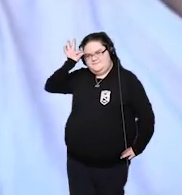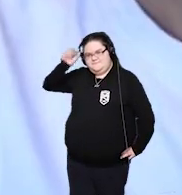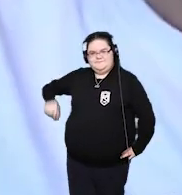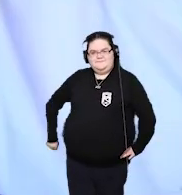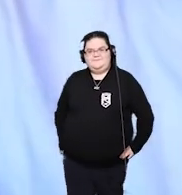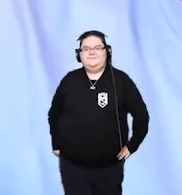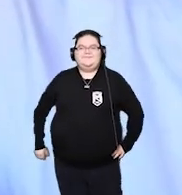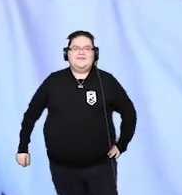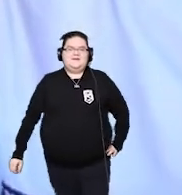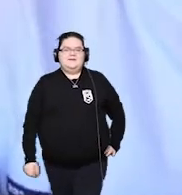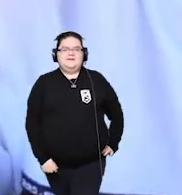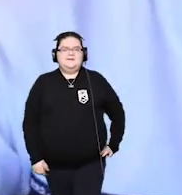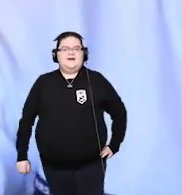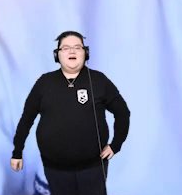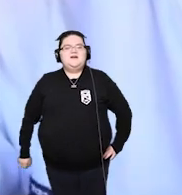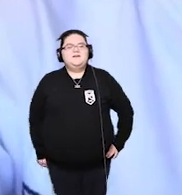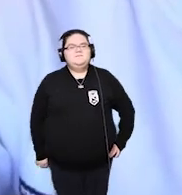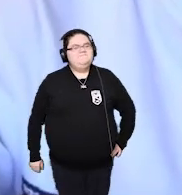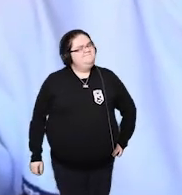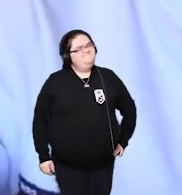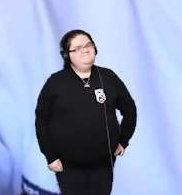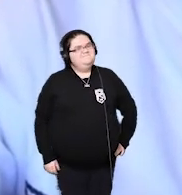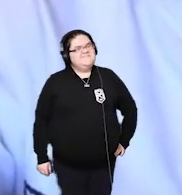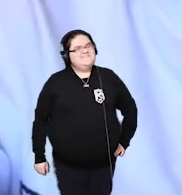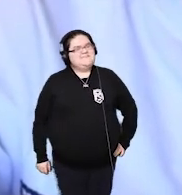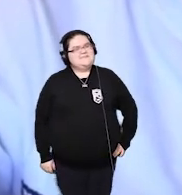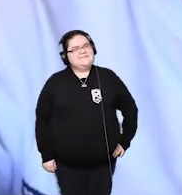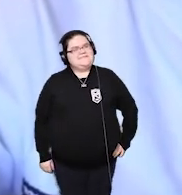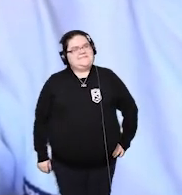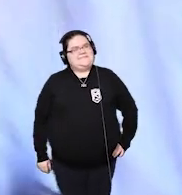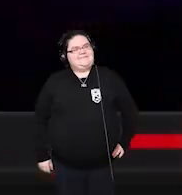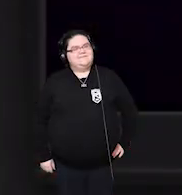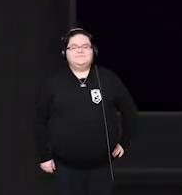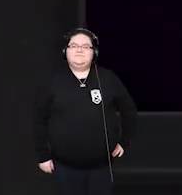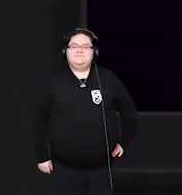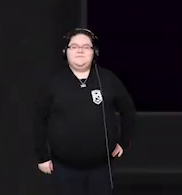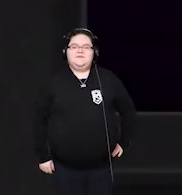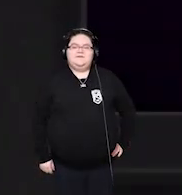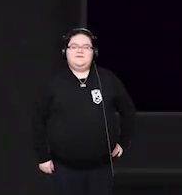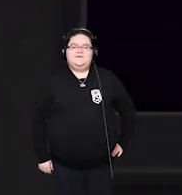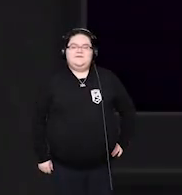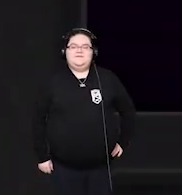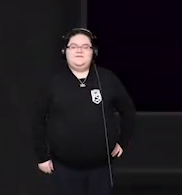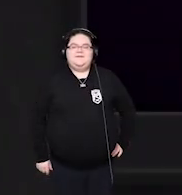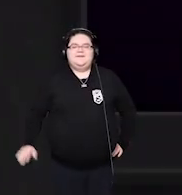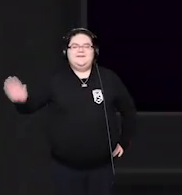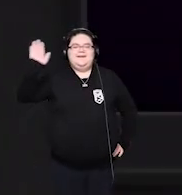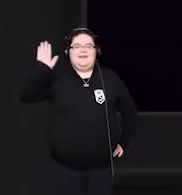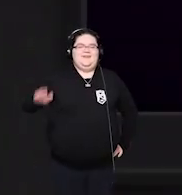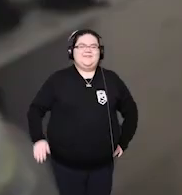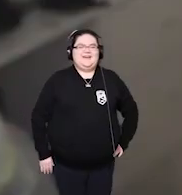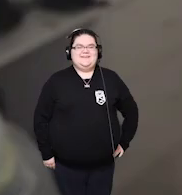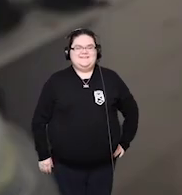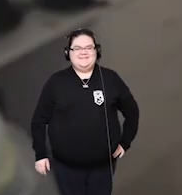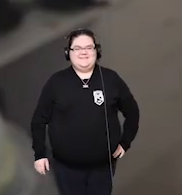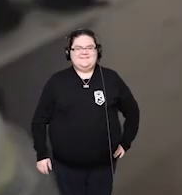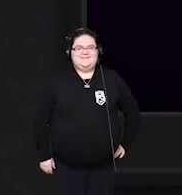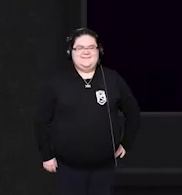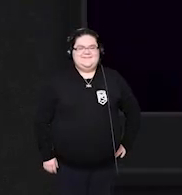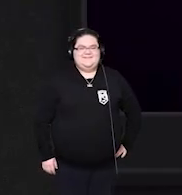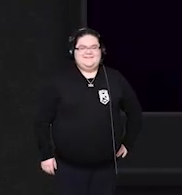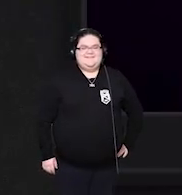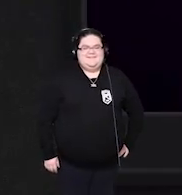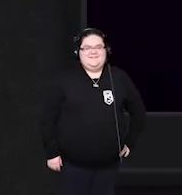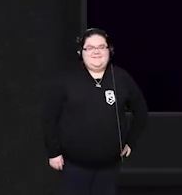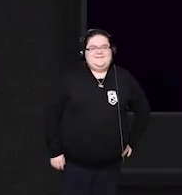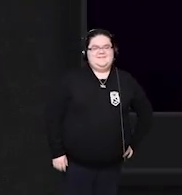what it is. No, I think we are. I think we're qualified. All right, we're sending it. Here we go. How you doing? I'm Callan, and this is Slack Ham. Hello, Callan.